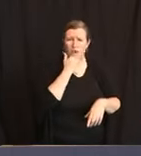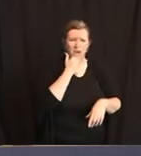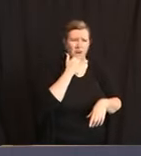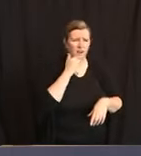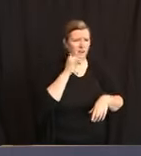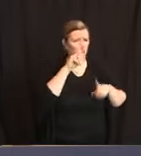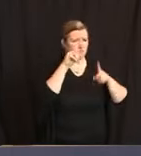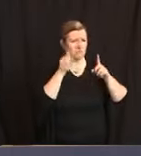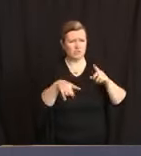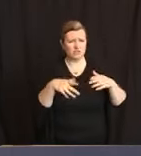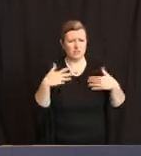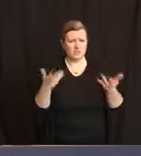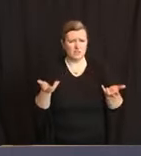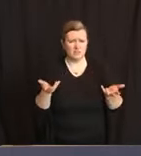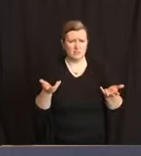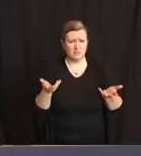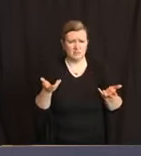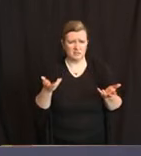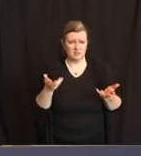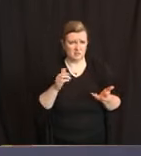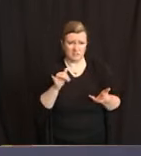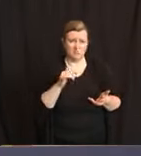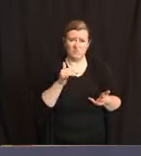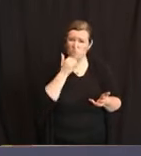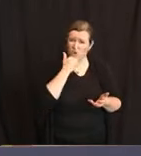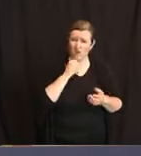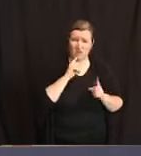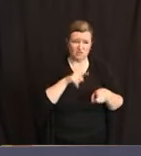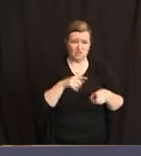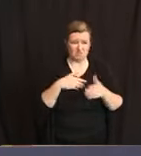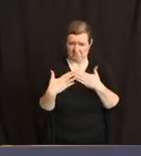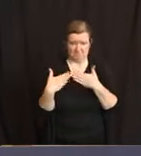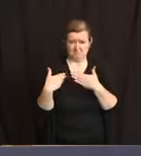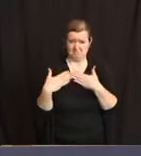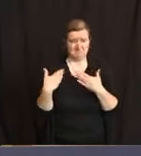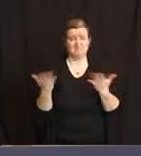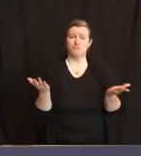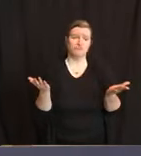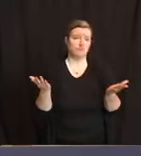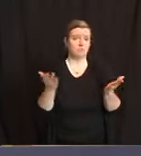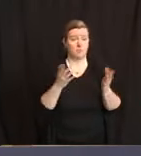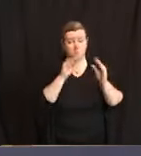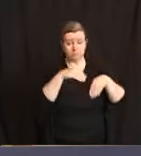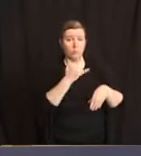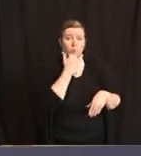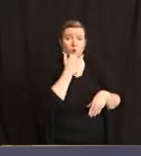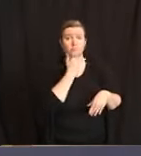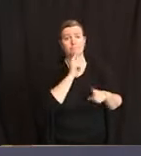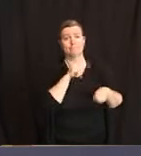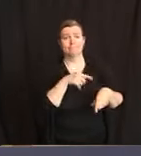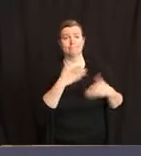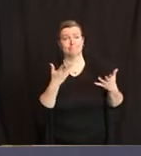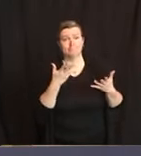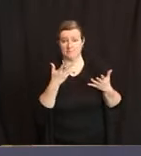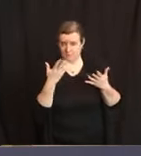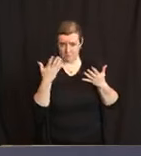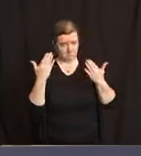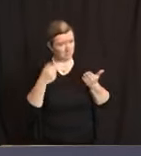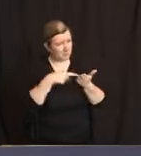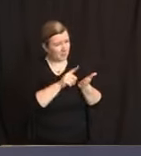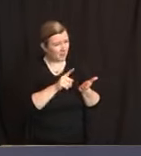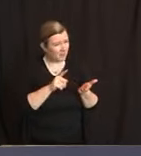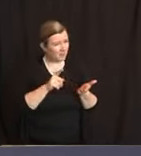Will that not matter anymore? Will anybody who answers something wrong, will they automatically get payments and worry about adjudicating later? Or is